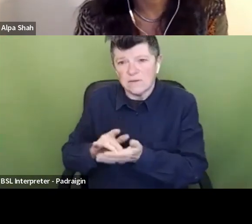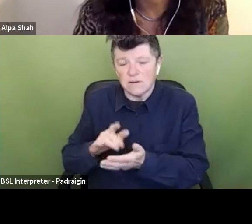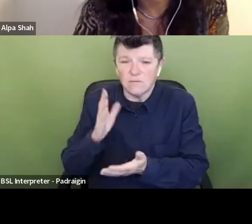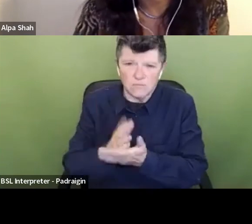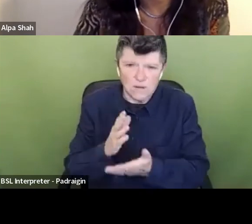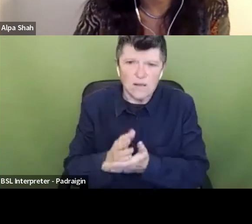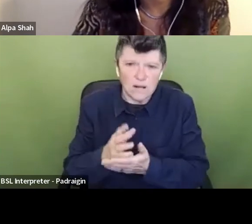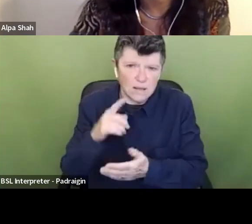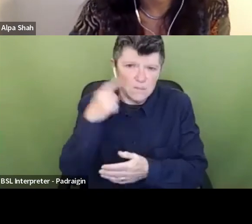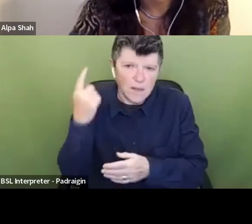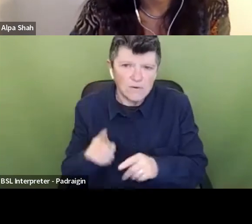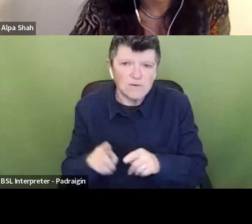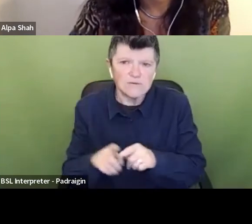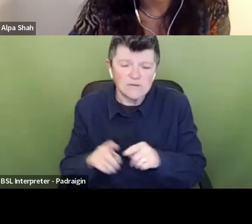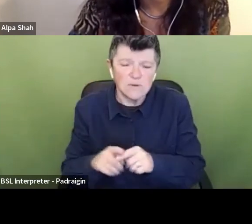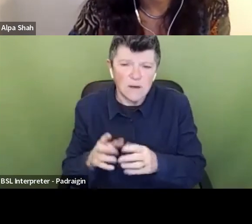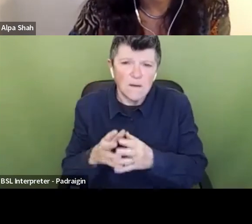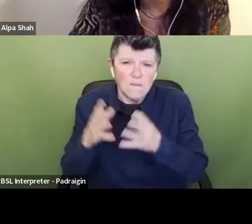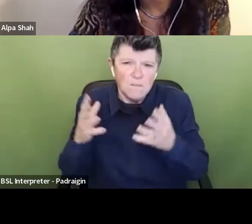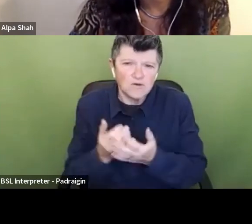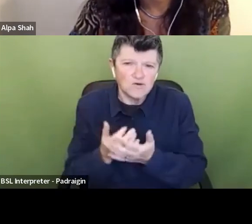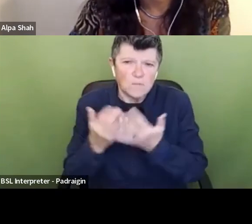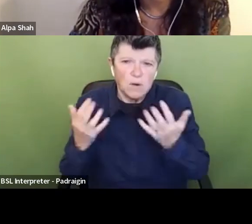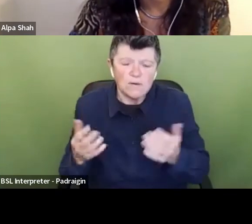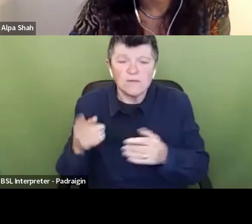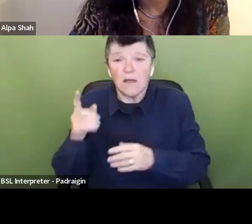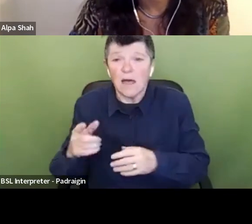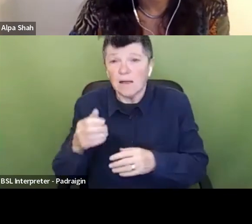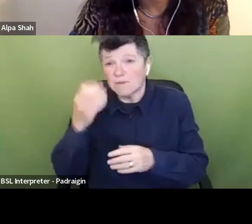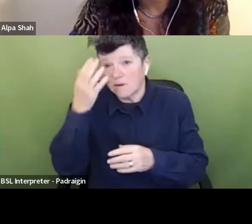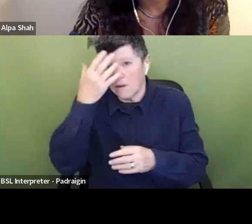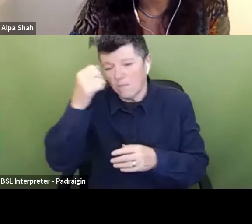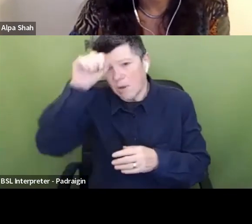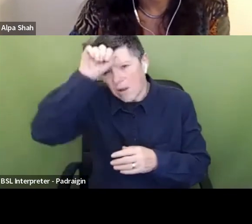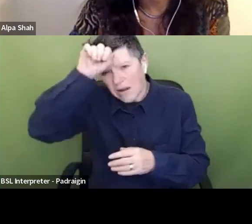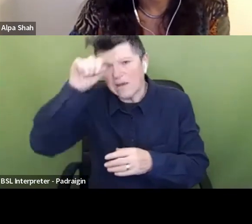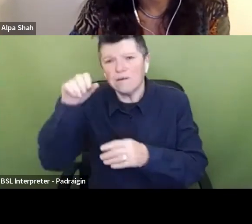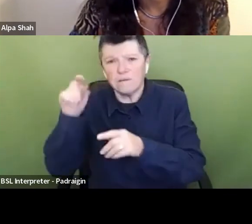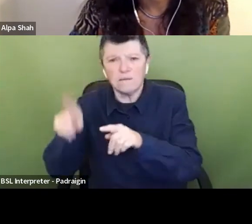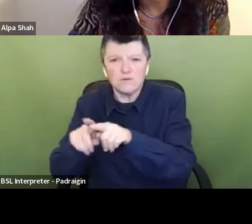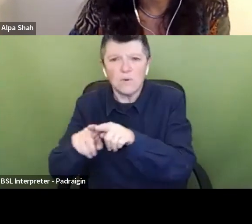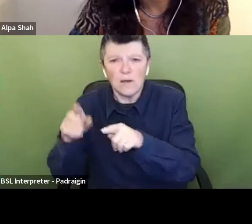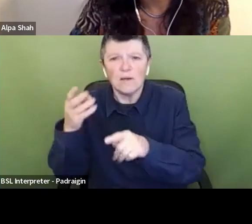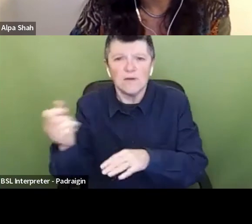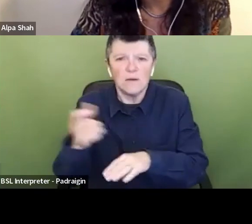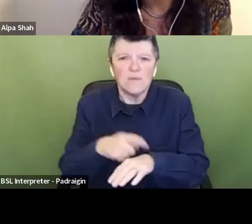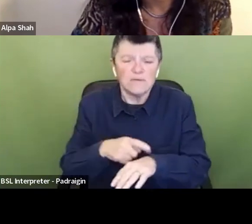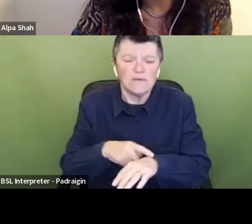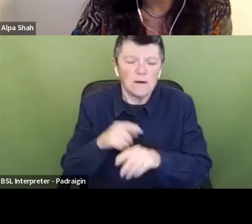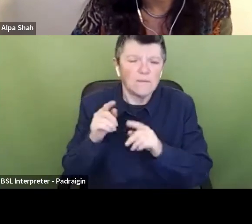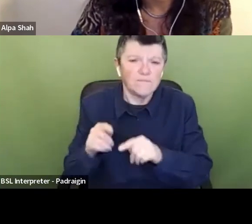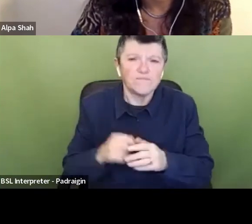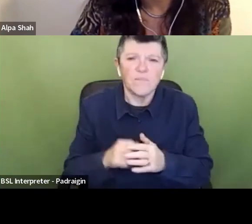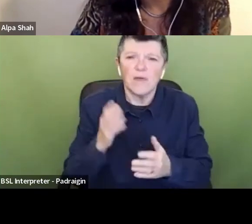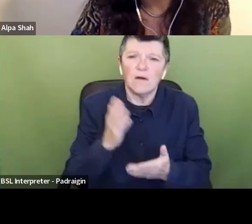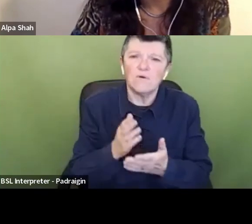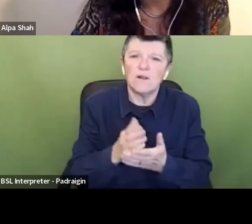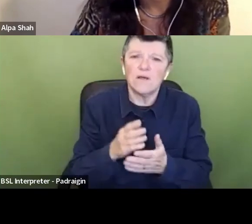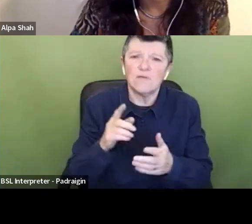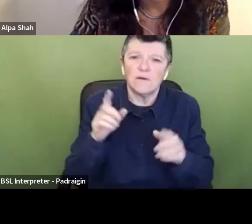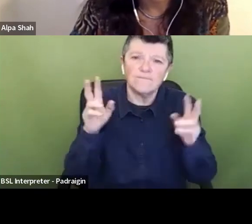well as spent some time in Berlin looking at this. And in a sense, the ecosystems, for lack of a better word, are very,